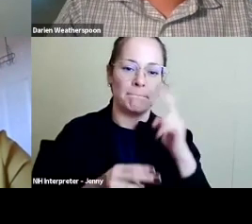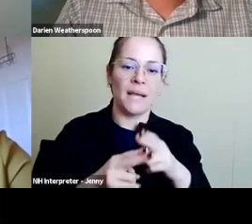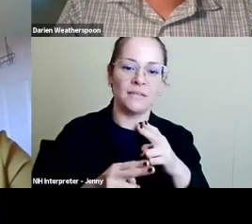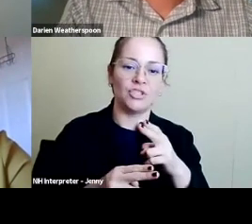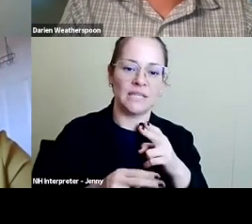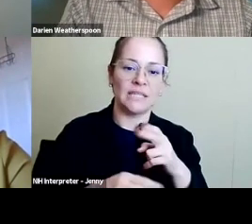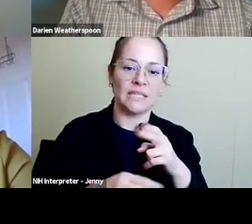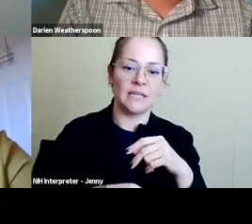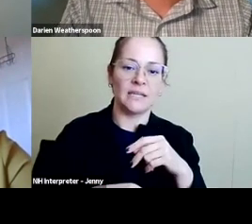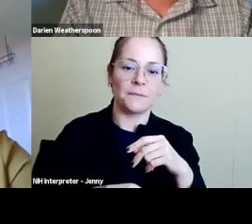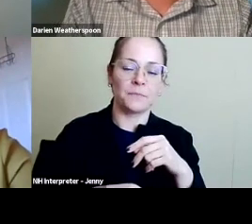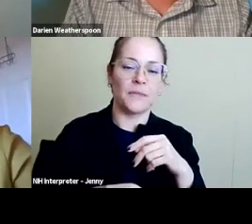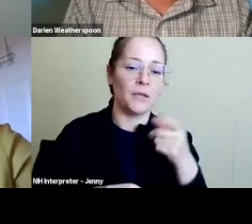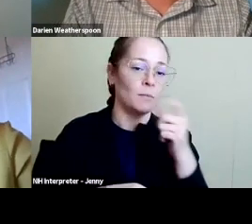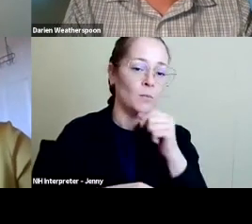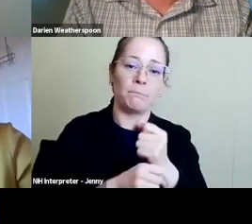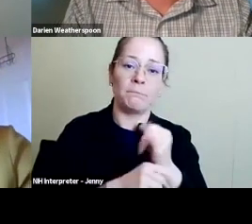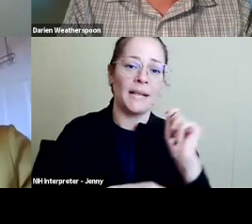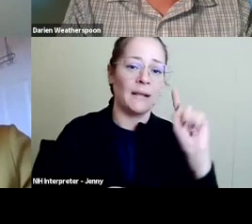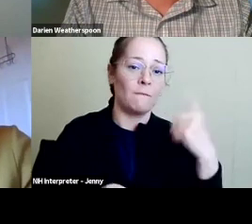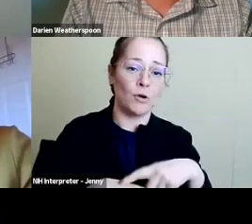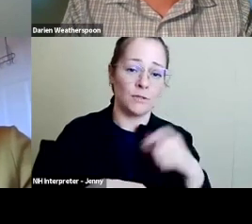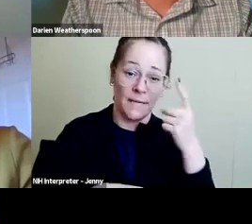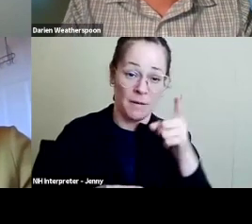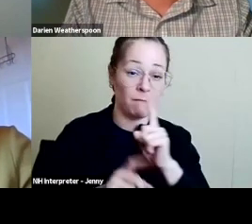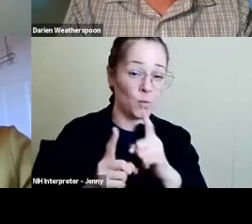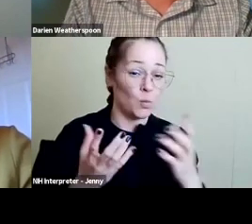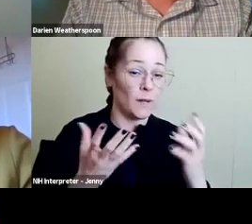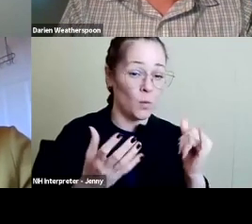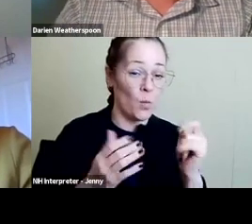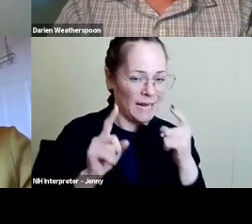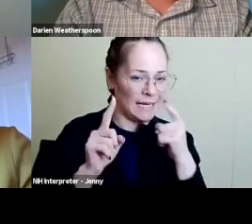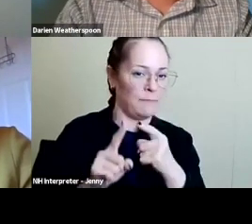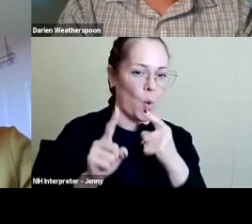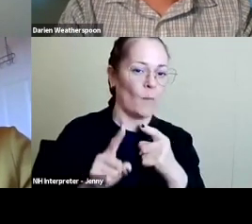make it that first time, but if you really want it, just keep going for it.